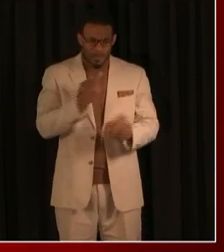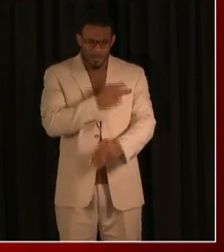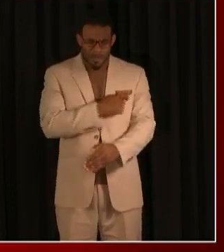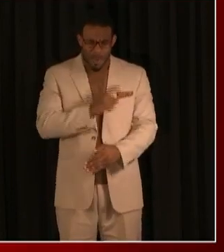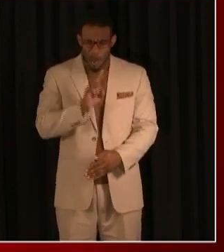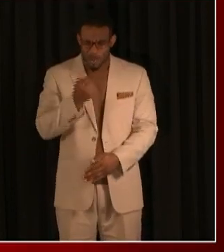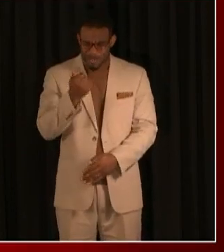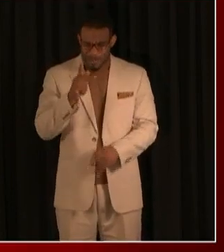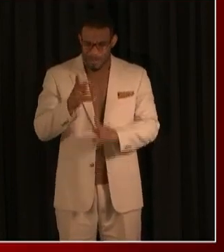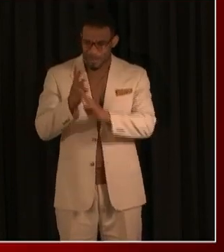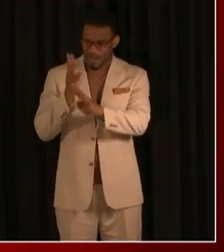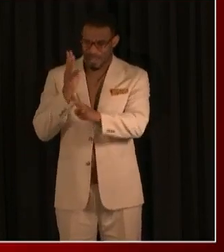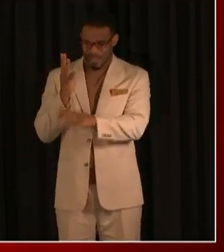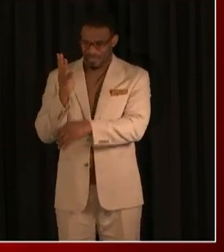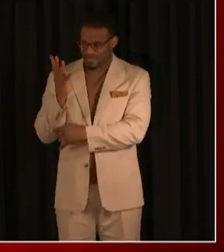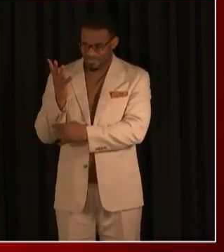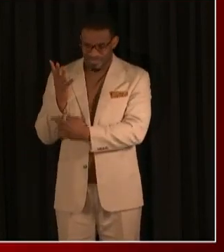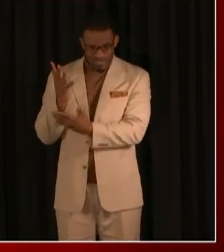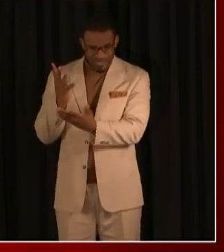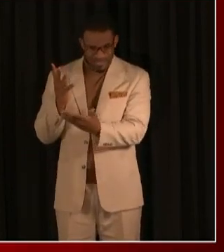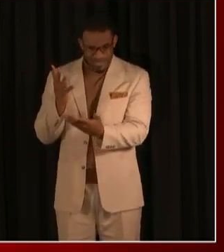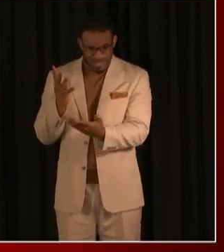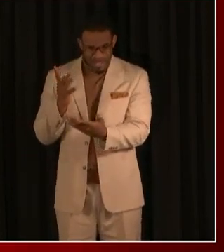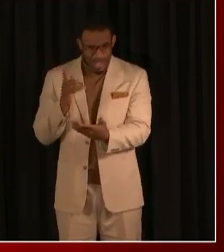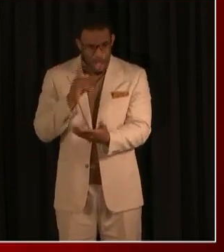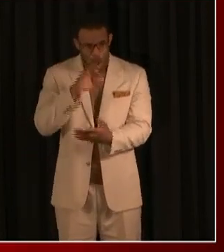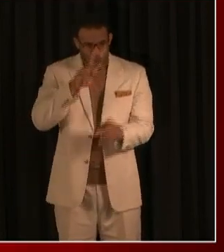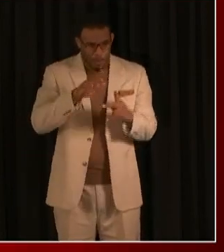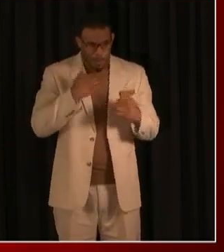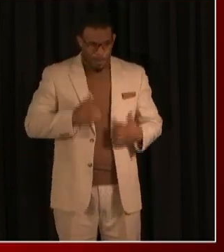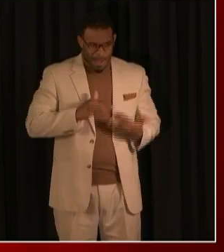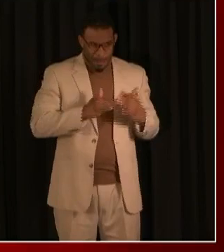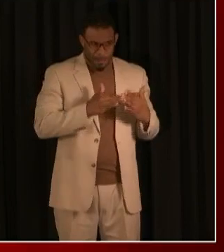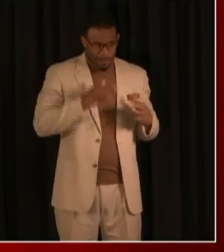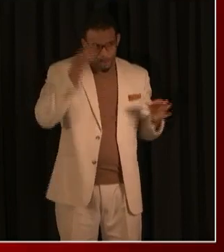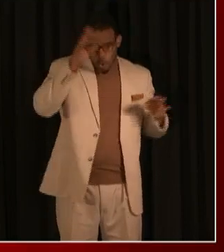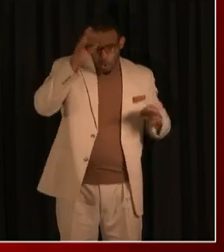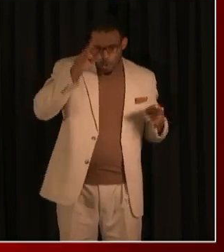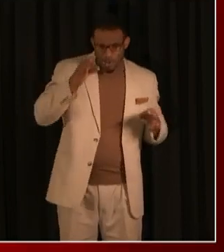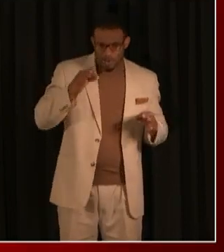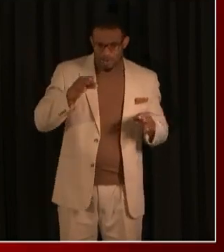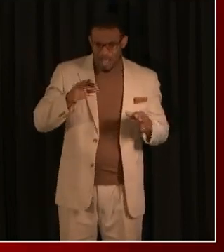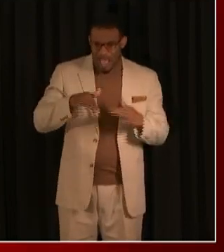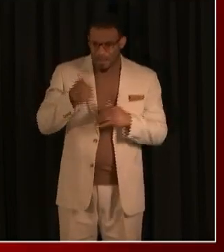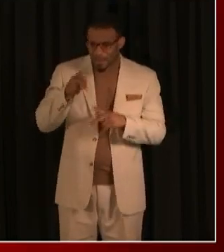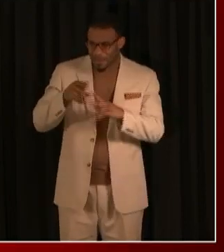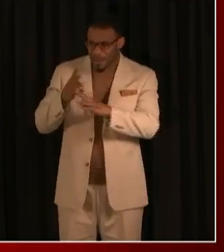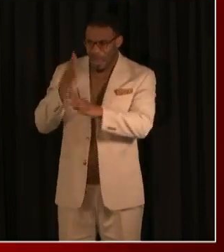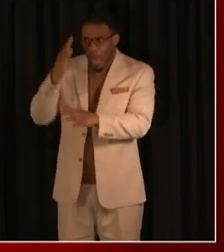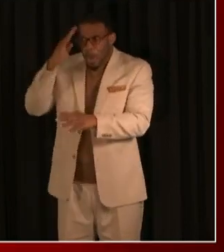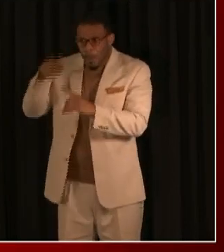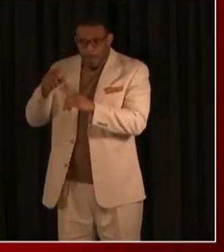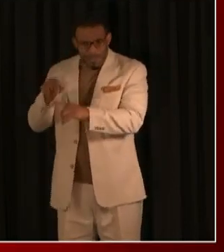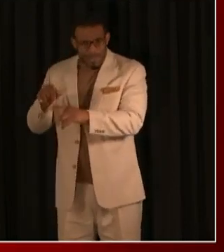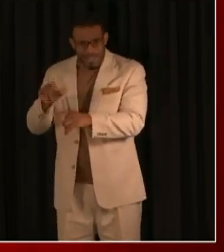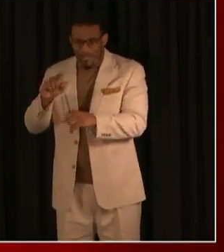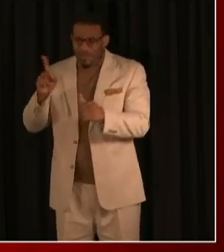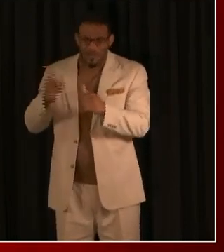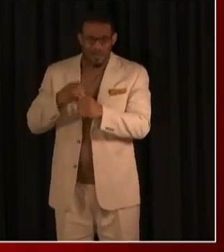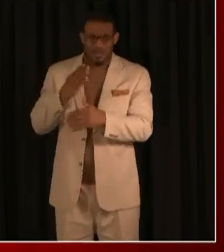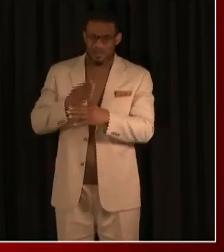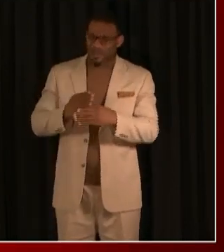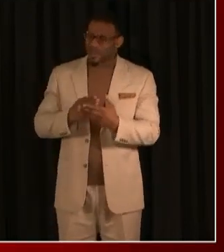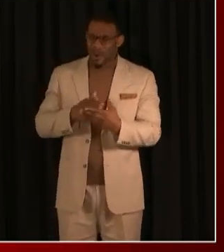They had only 10 people in line per the constituent who notified me earlier. So that was the